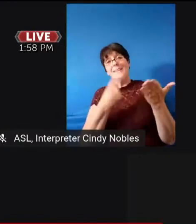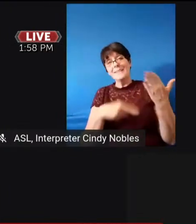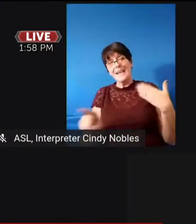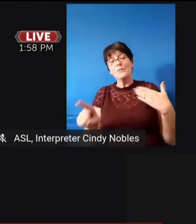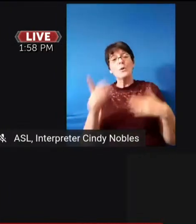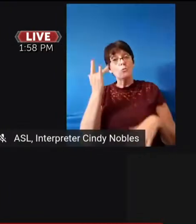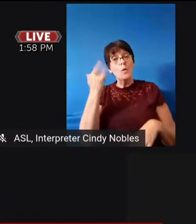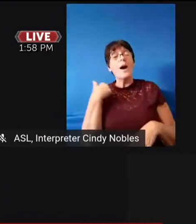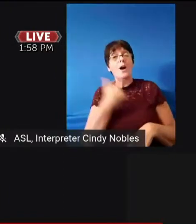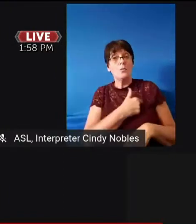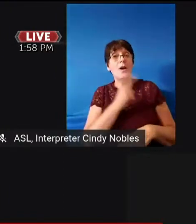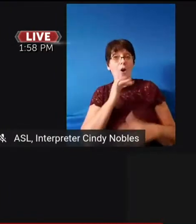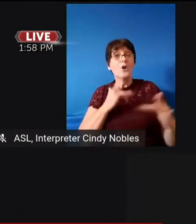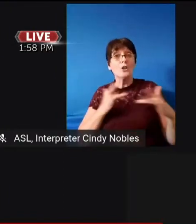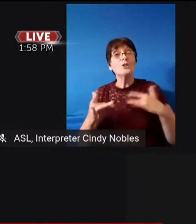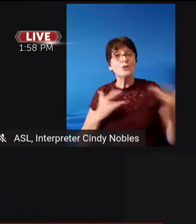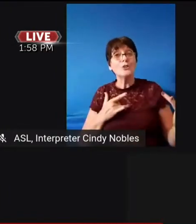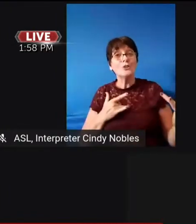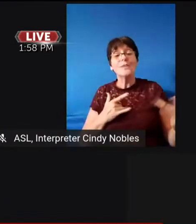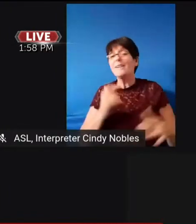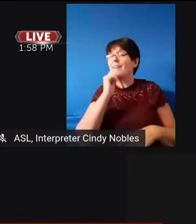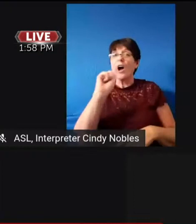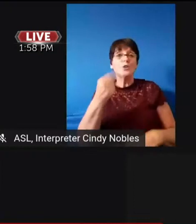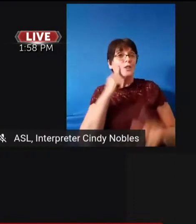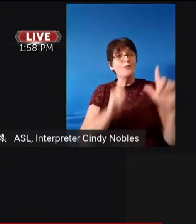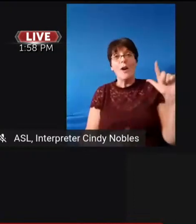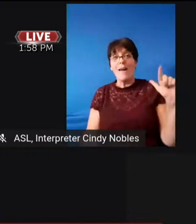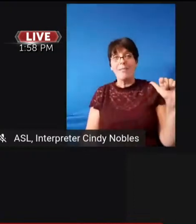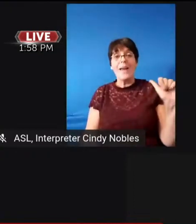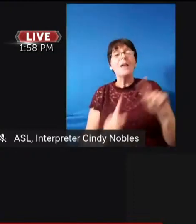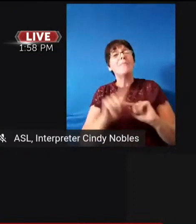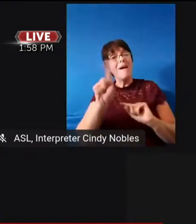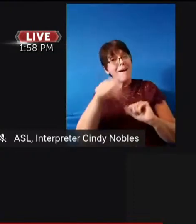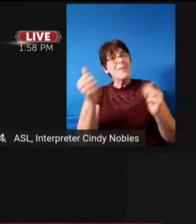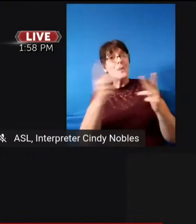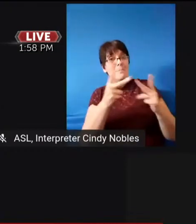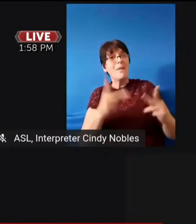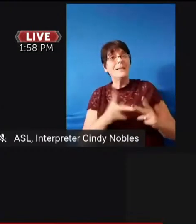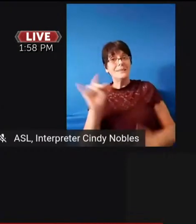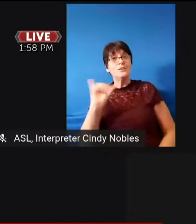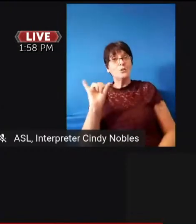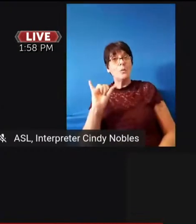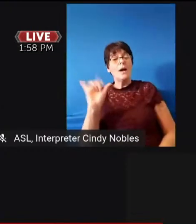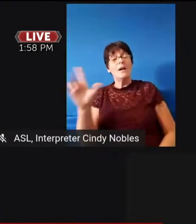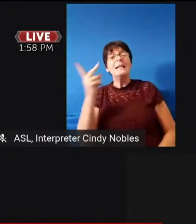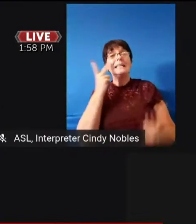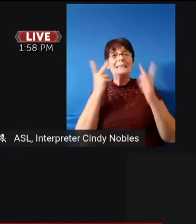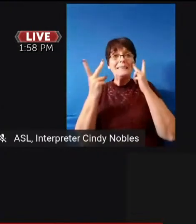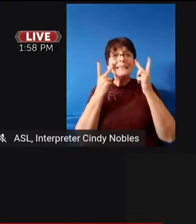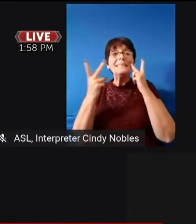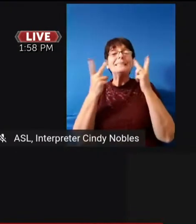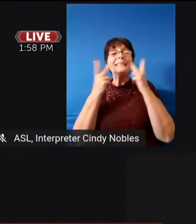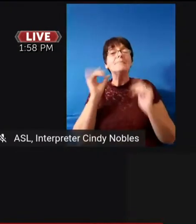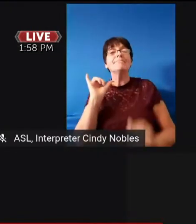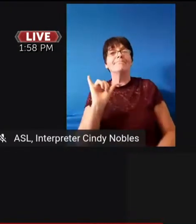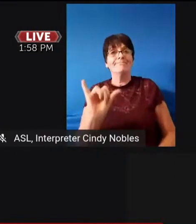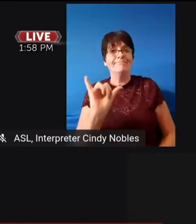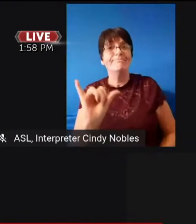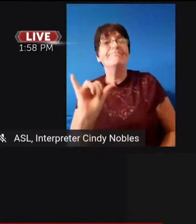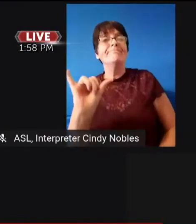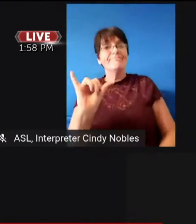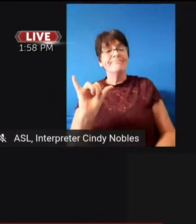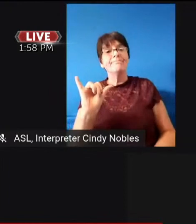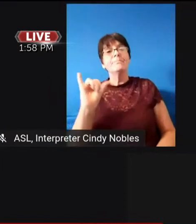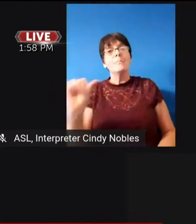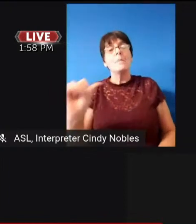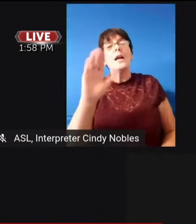because we are concerned. Not just for LA, but in other places as well, where they're seeing their effective come up. They're seeing their